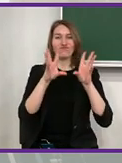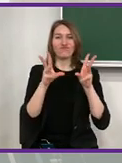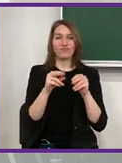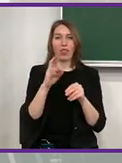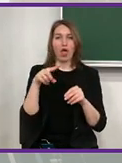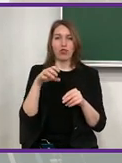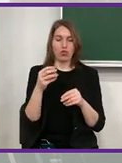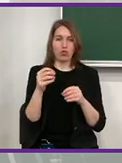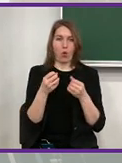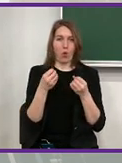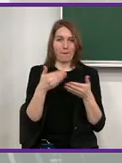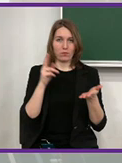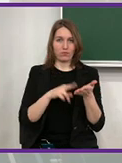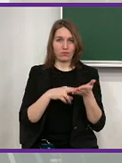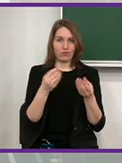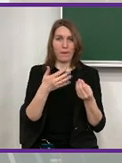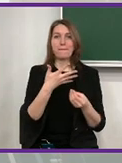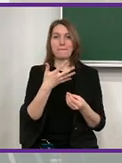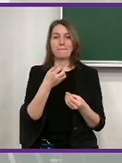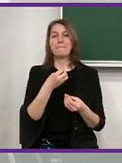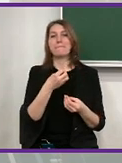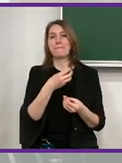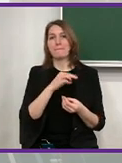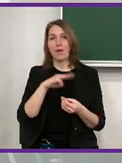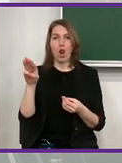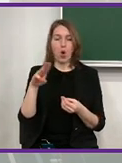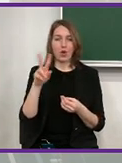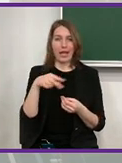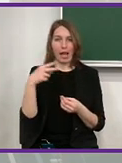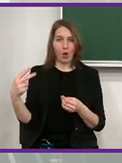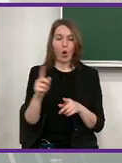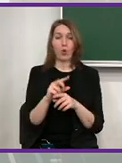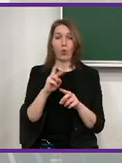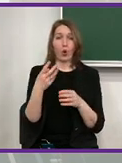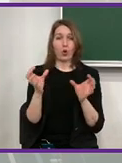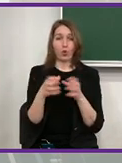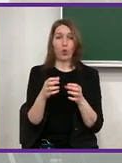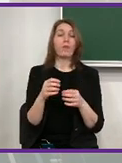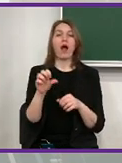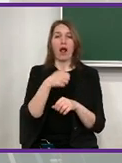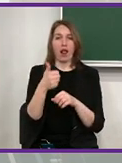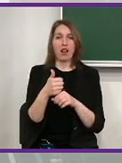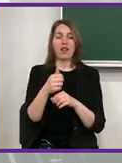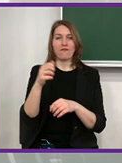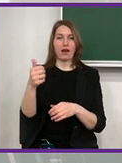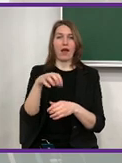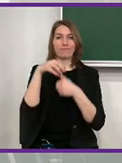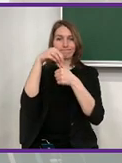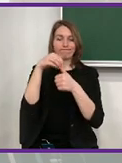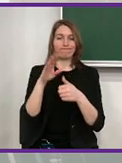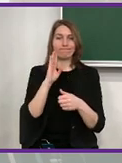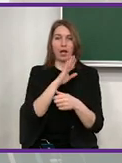have more than 500 employees, and the global net turnover exceeds 150 million